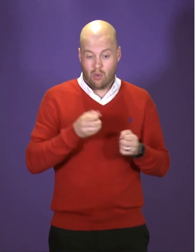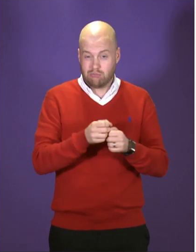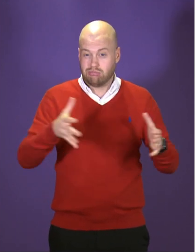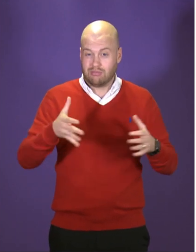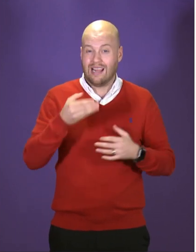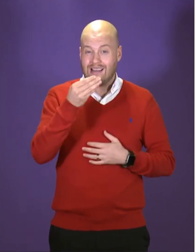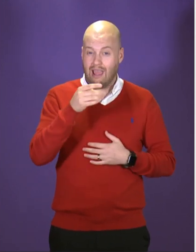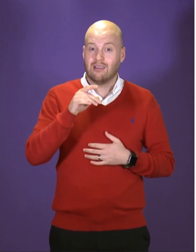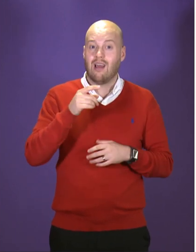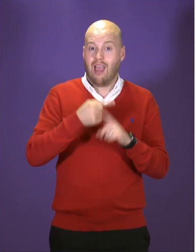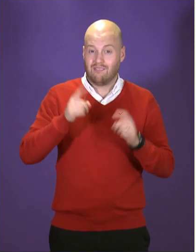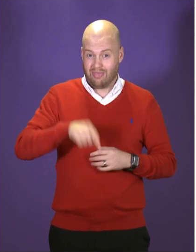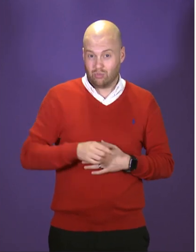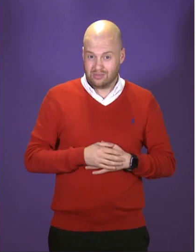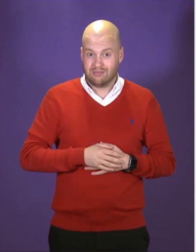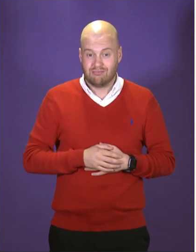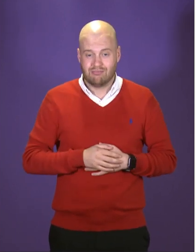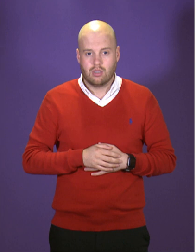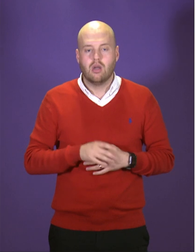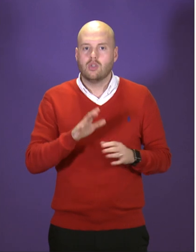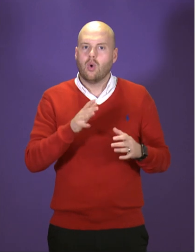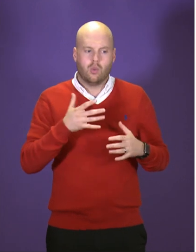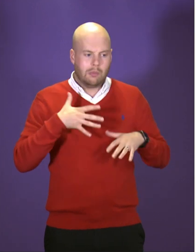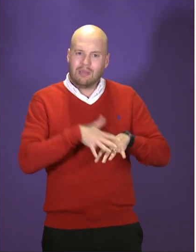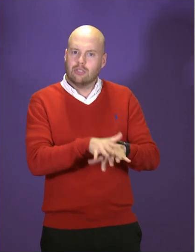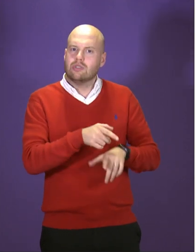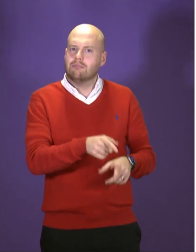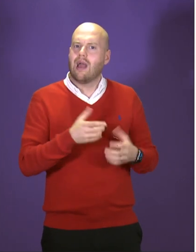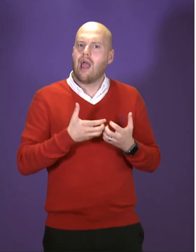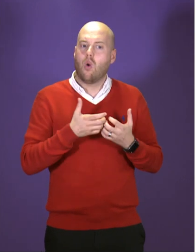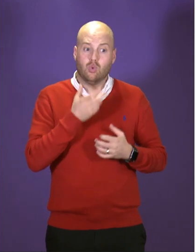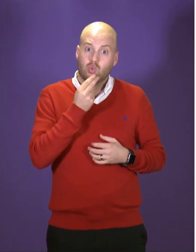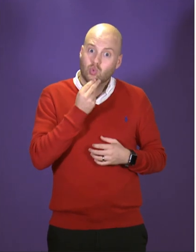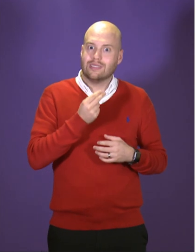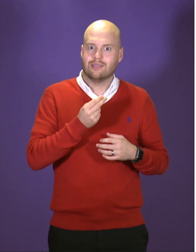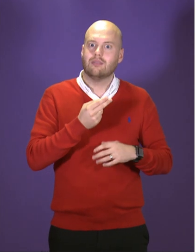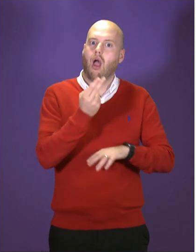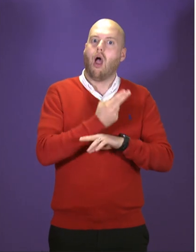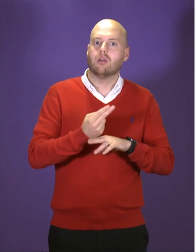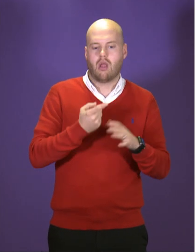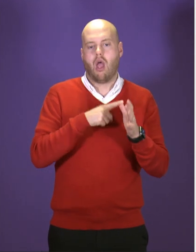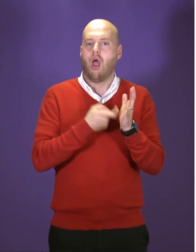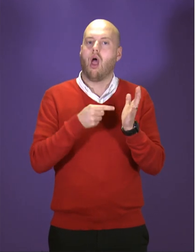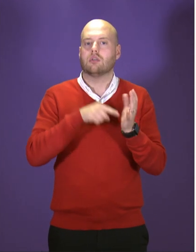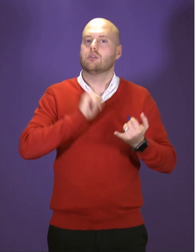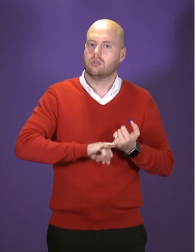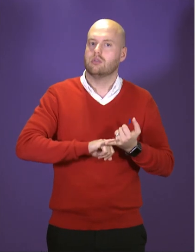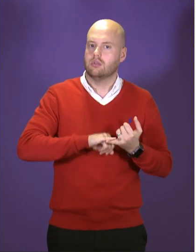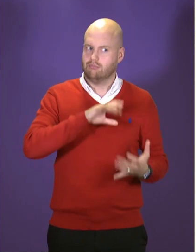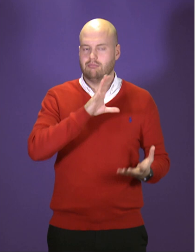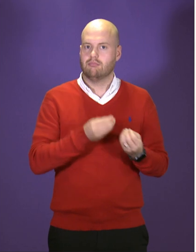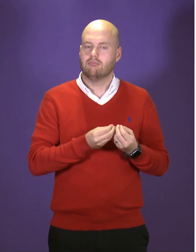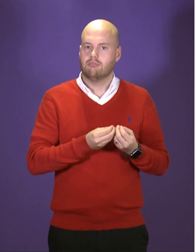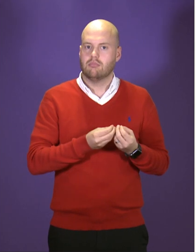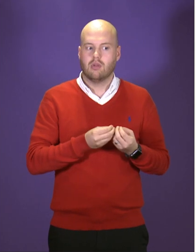that we do there to mainstream them is using the arts, music, theater, dance, literature, film, and everything. Of course, everybody then wants